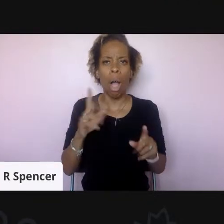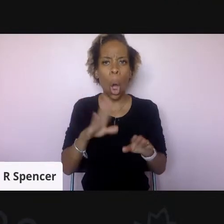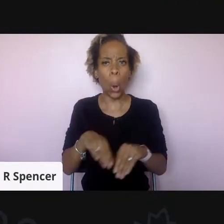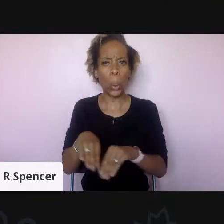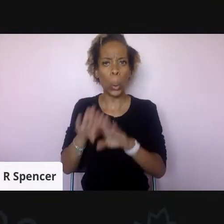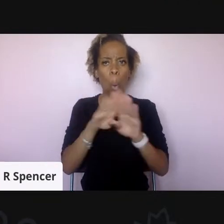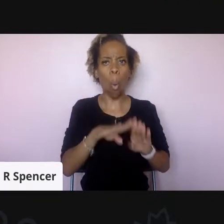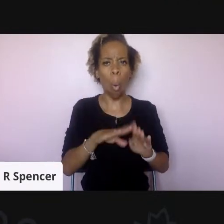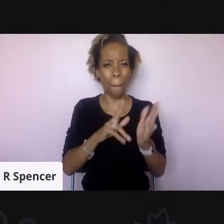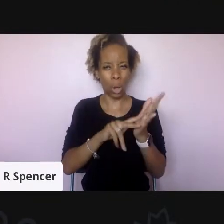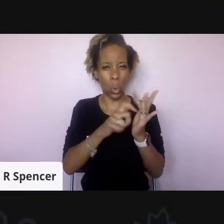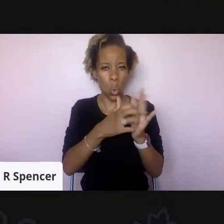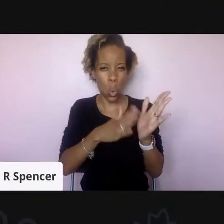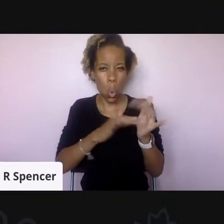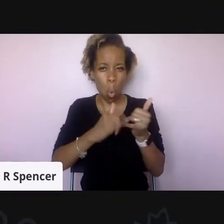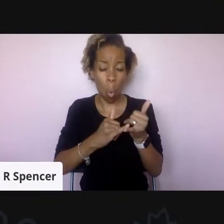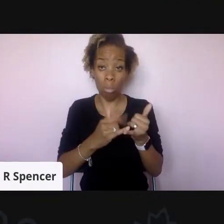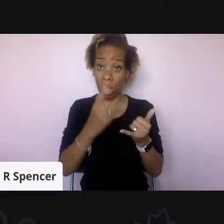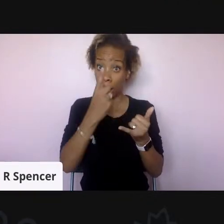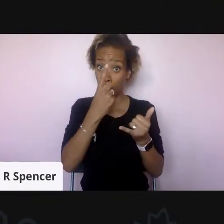oppressive and exclusionary.